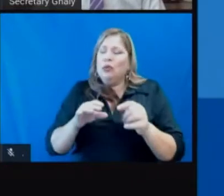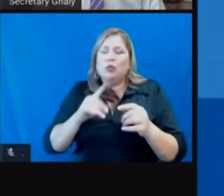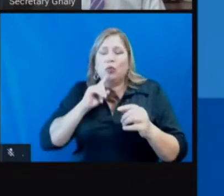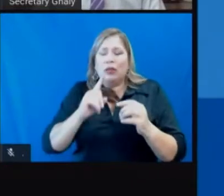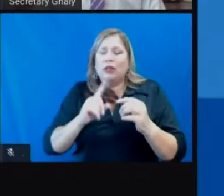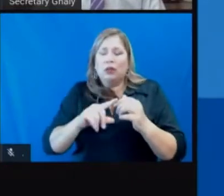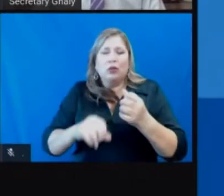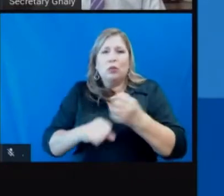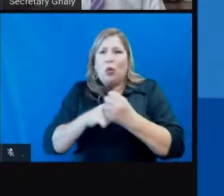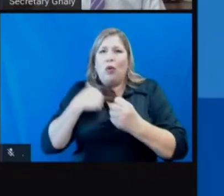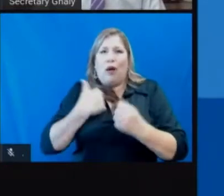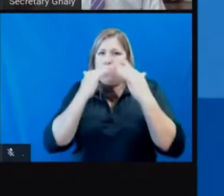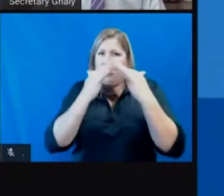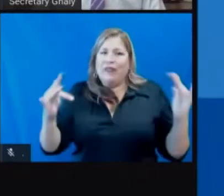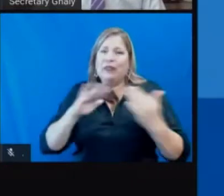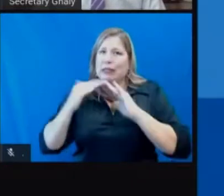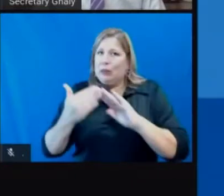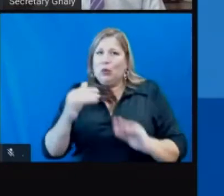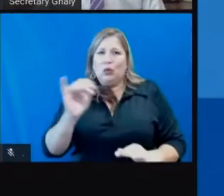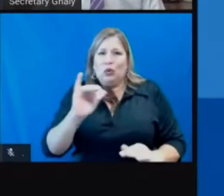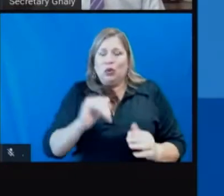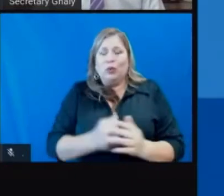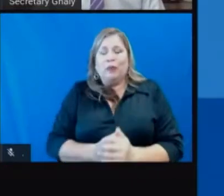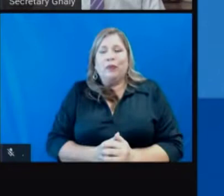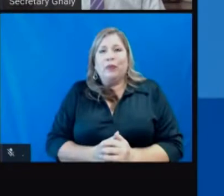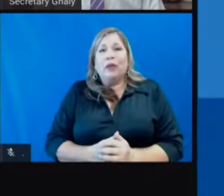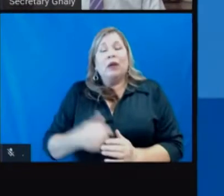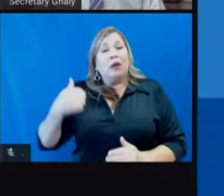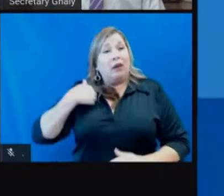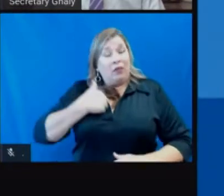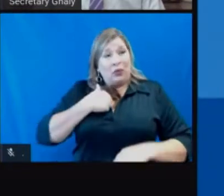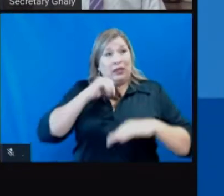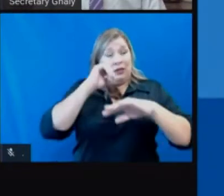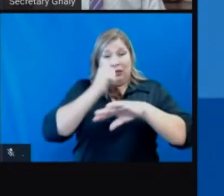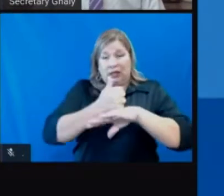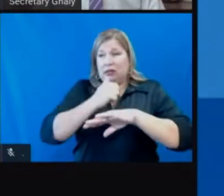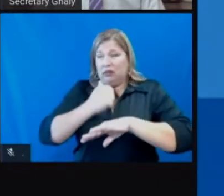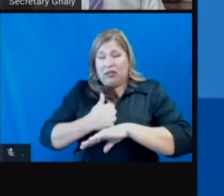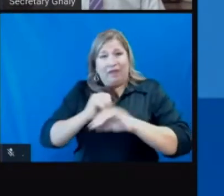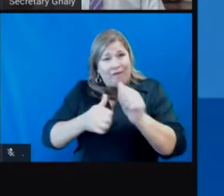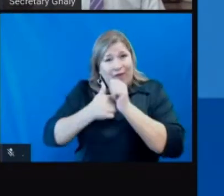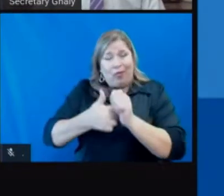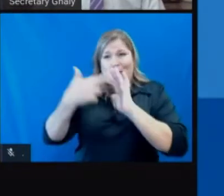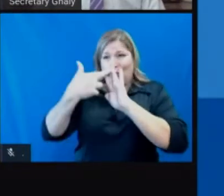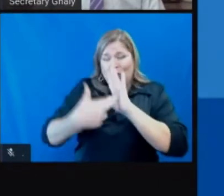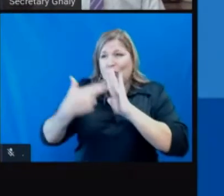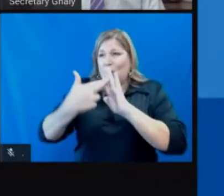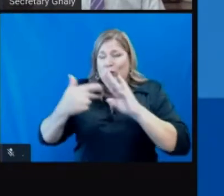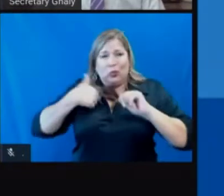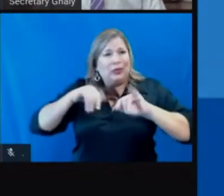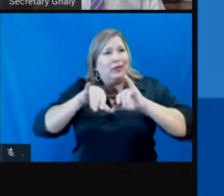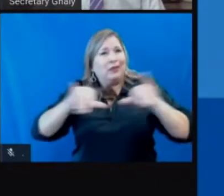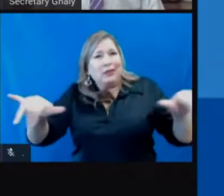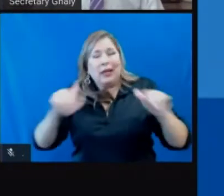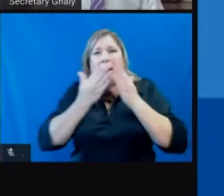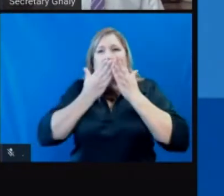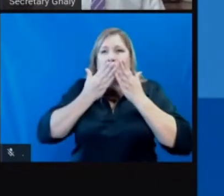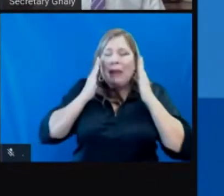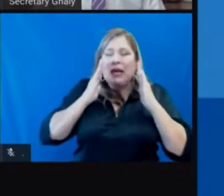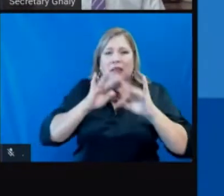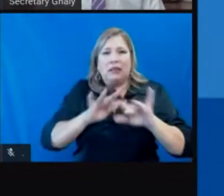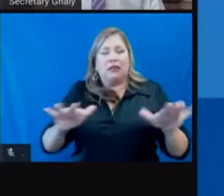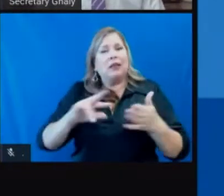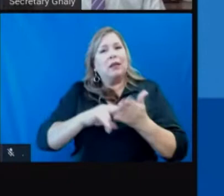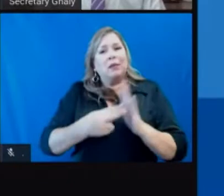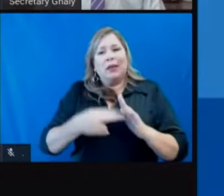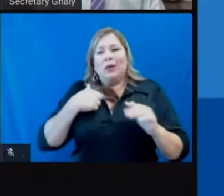avoid more severe actions and restrictions, as we've talked about. And ever so important to remind you that our